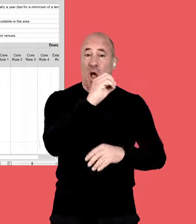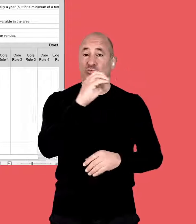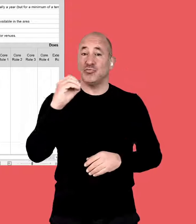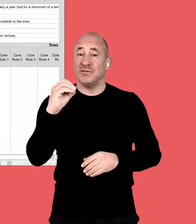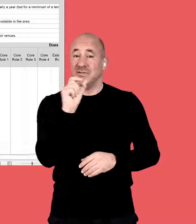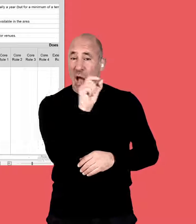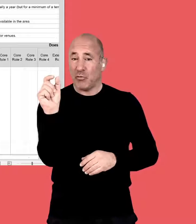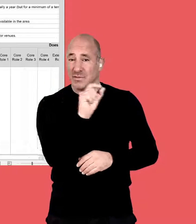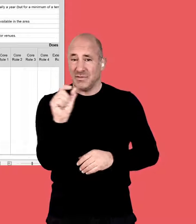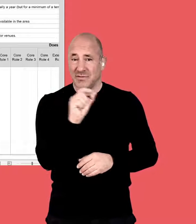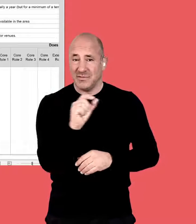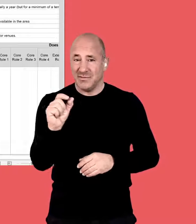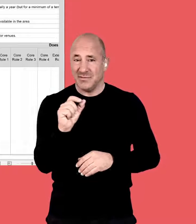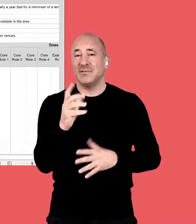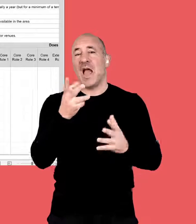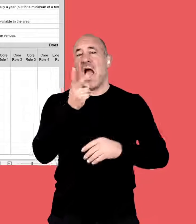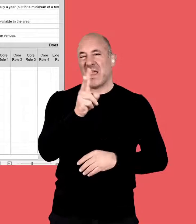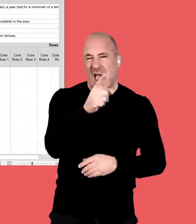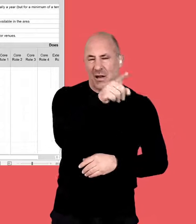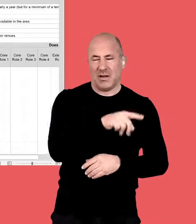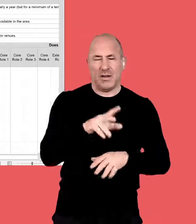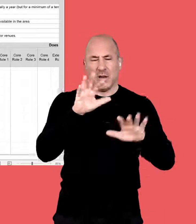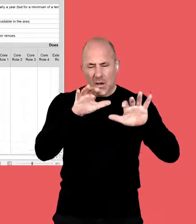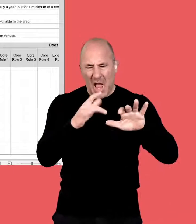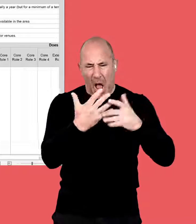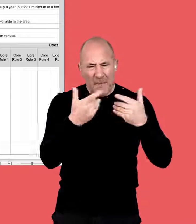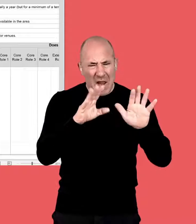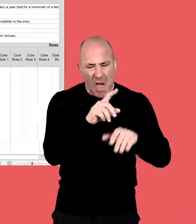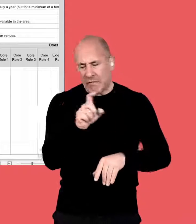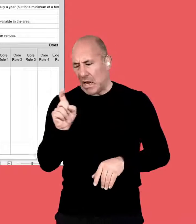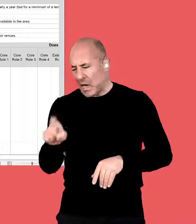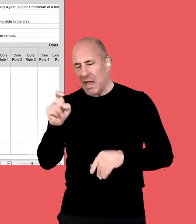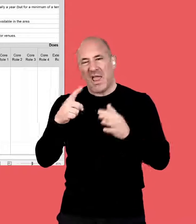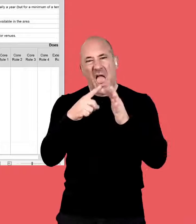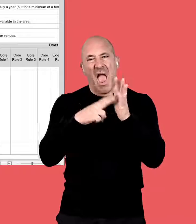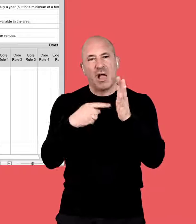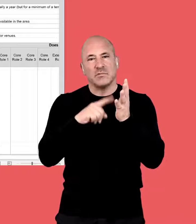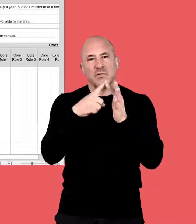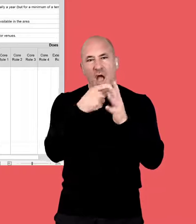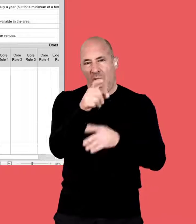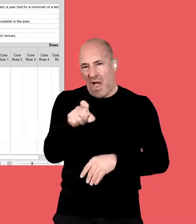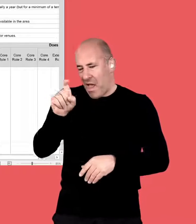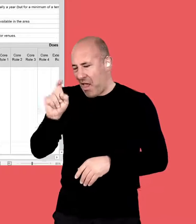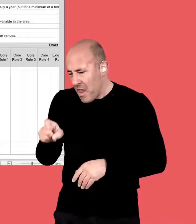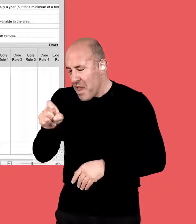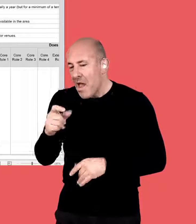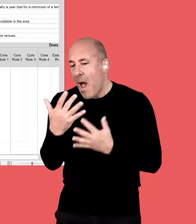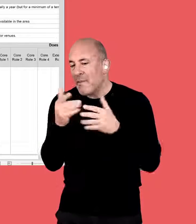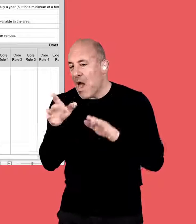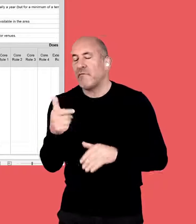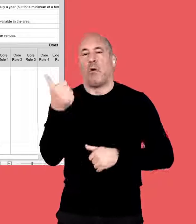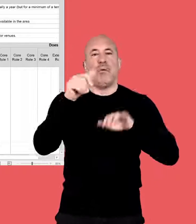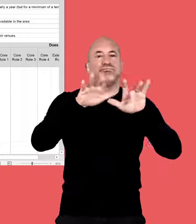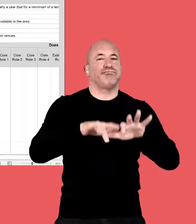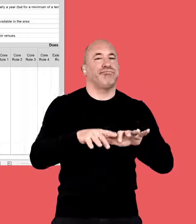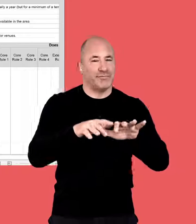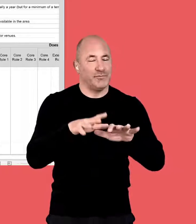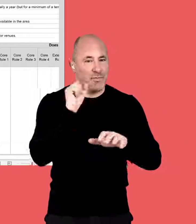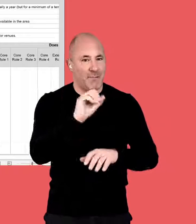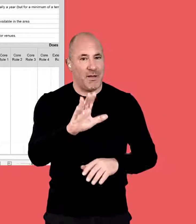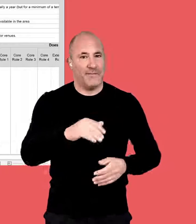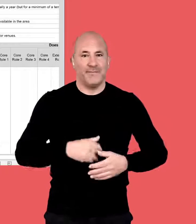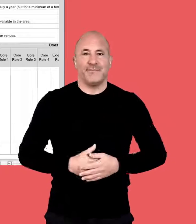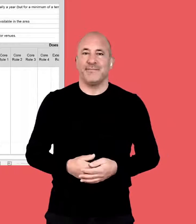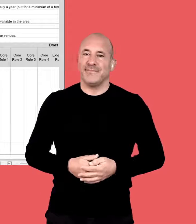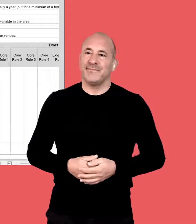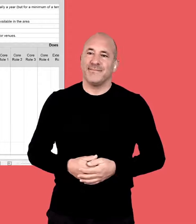of 600 characters for this section. So a reminder again, please do press enter and check the character count regularly to